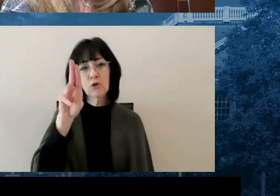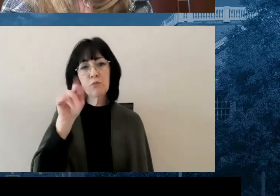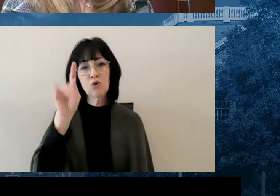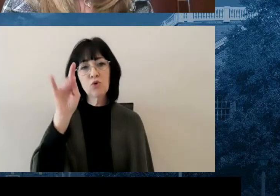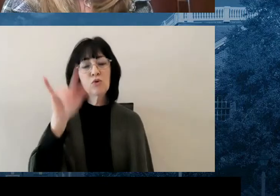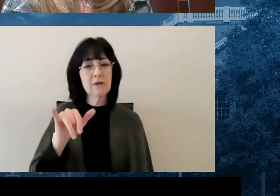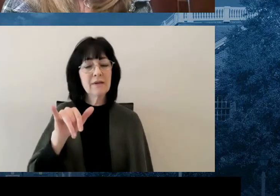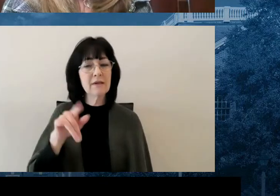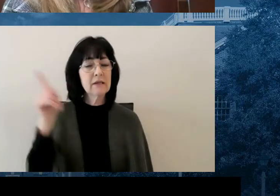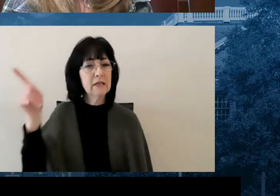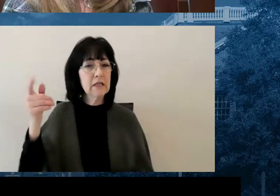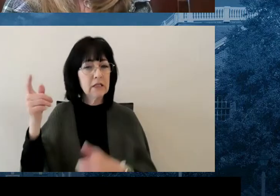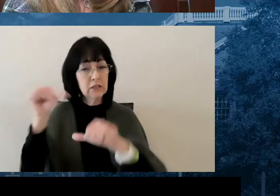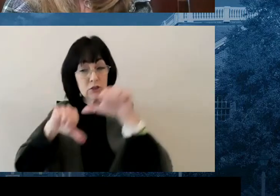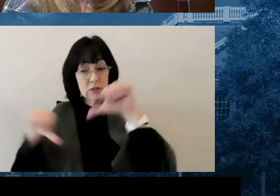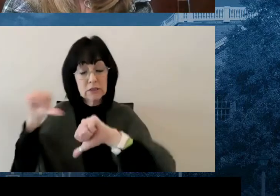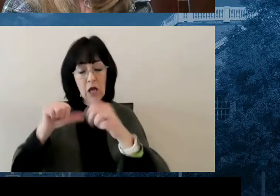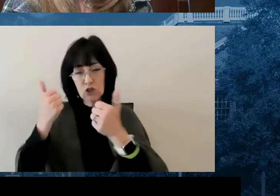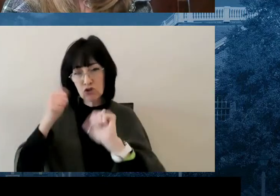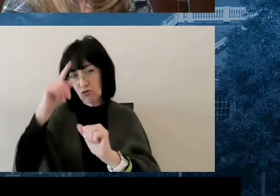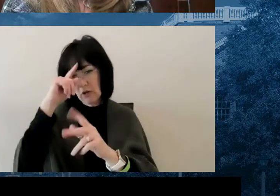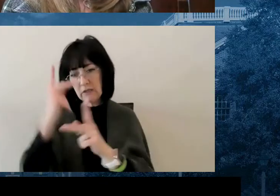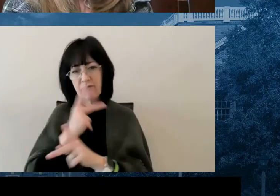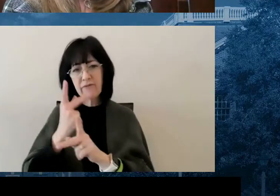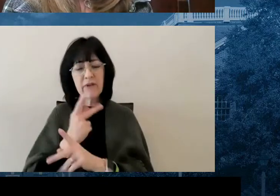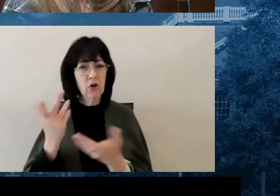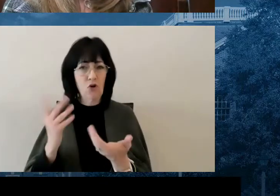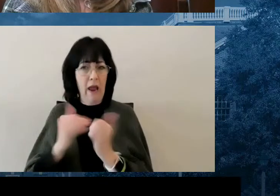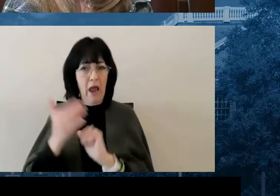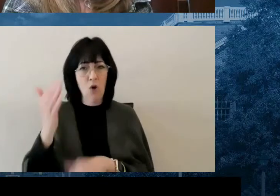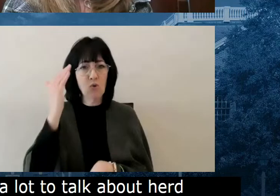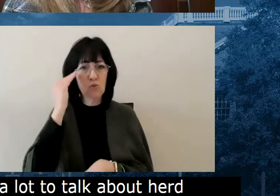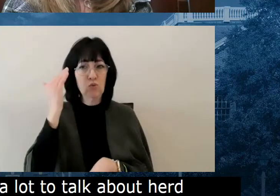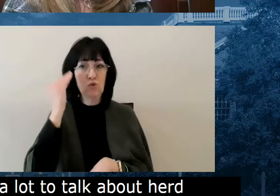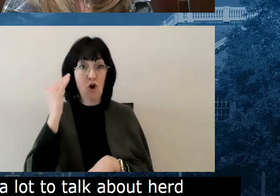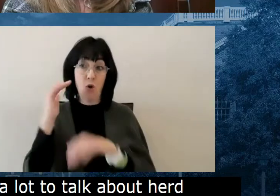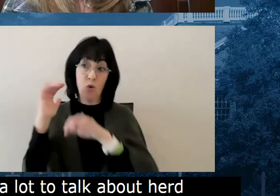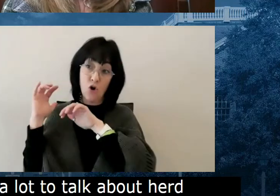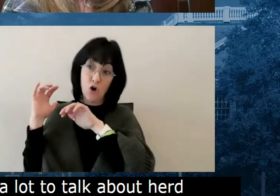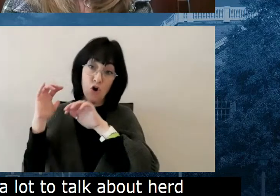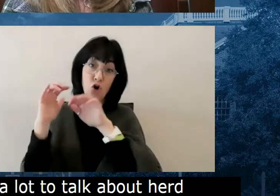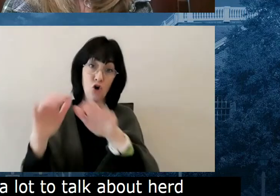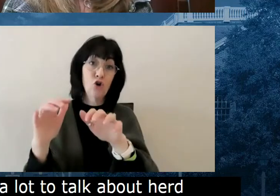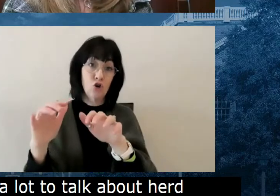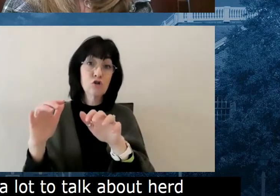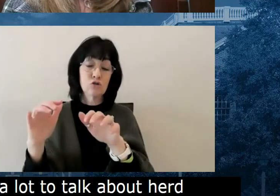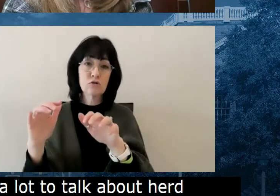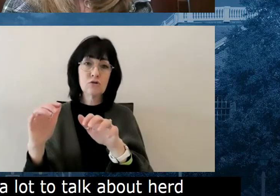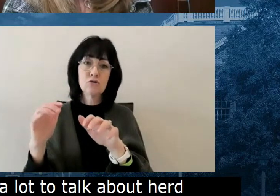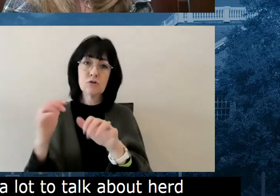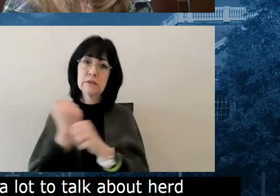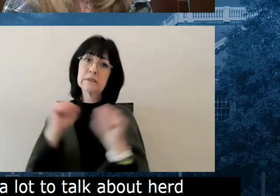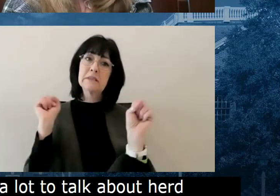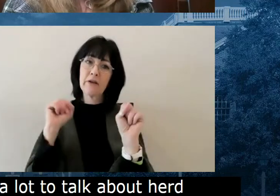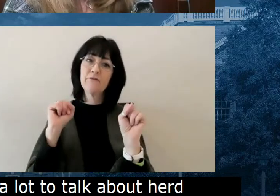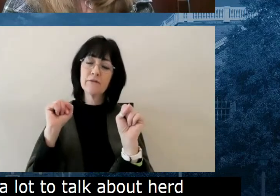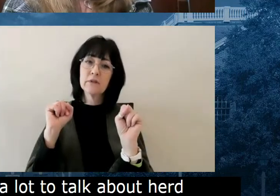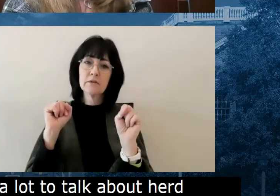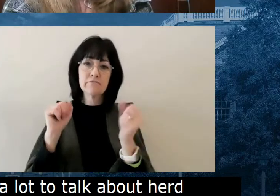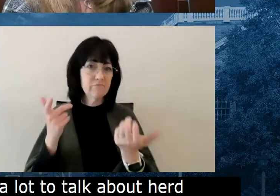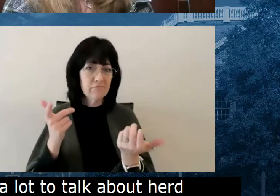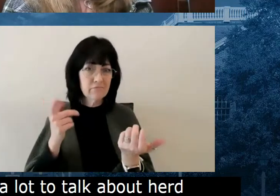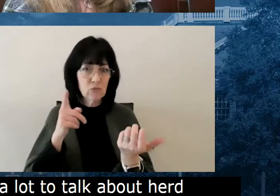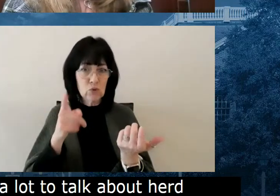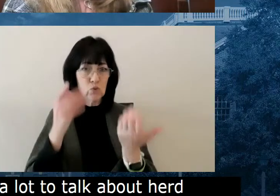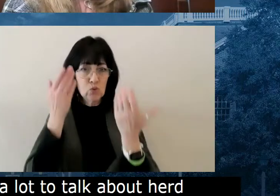herd immunity. One, because you don't know about the effect of folks that have previously